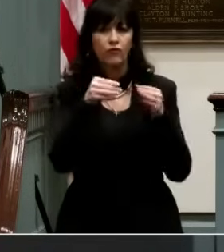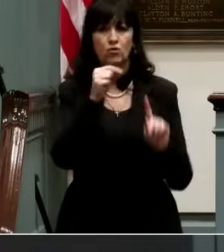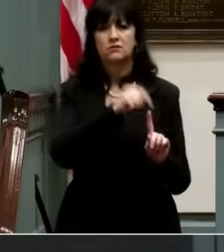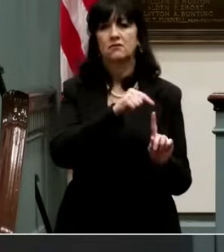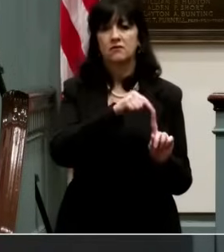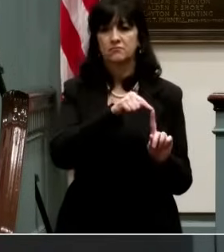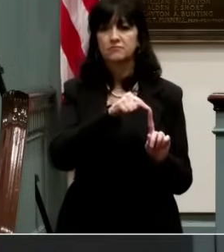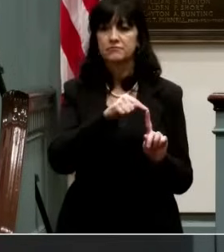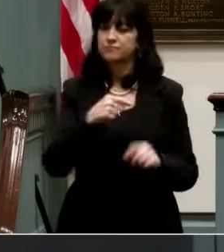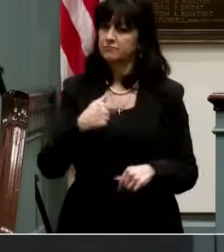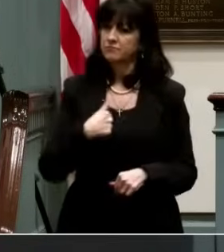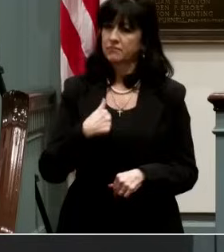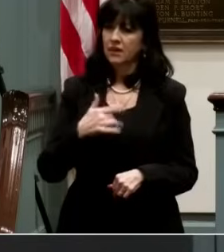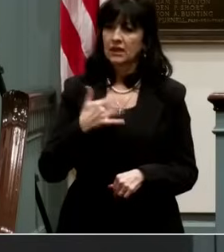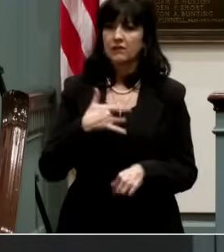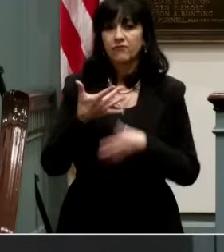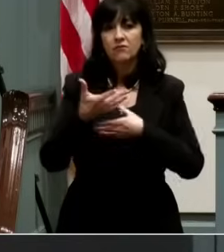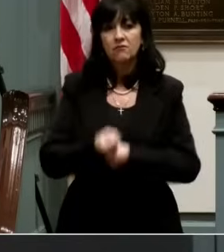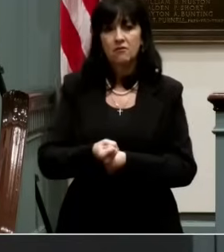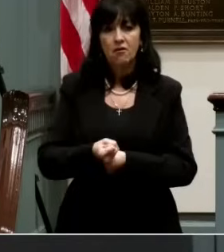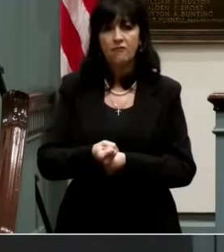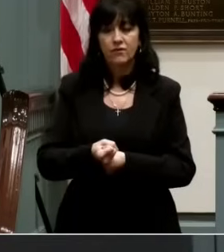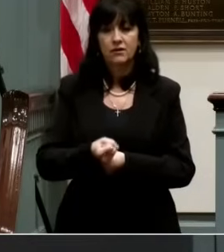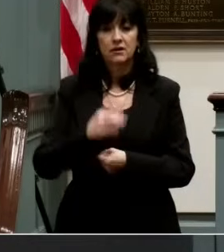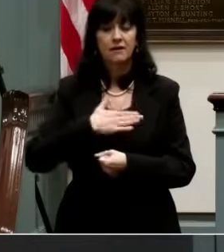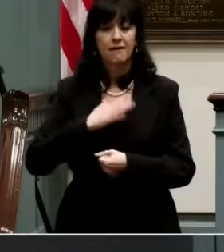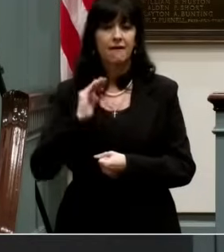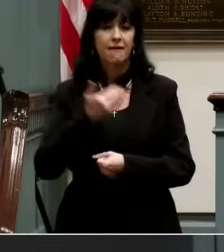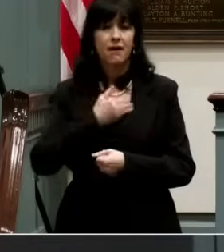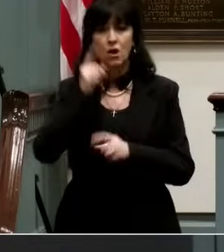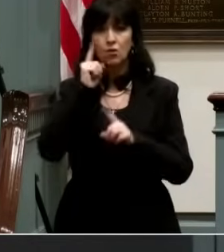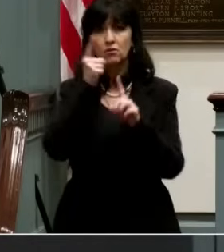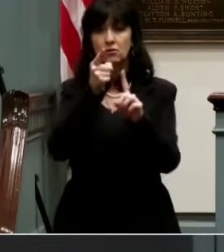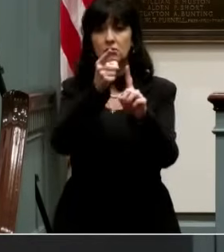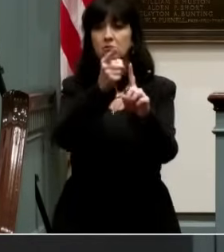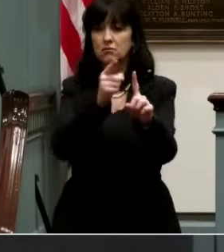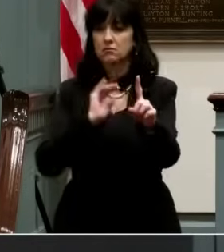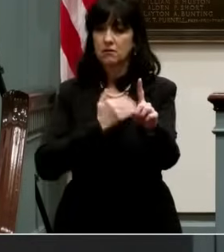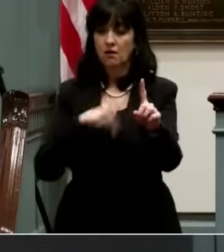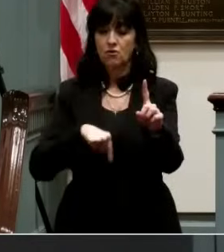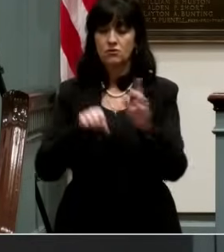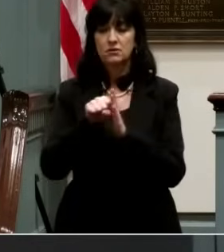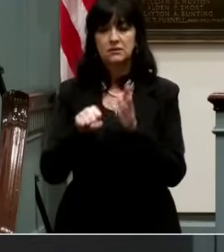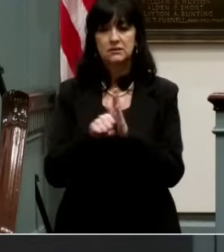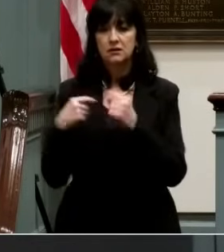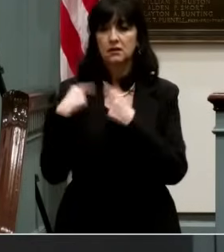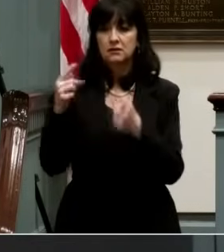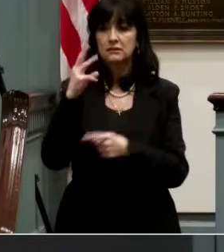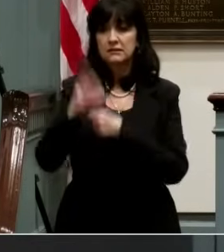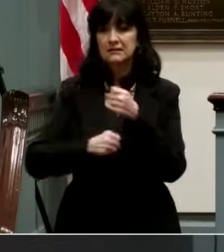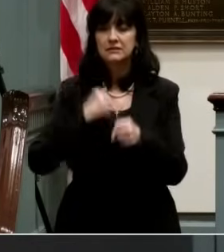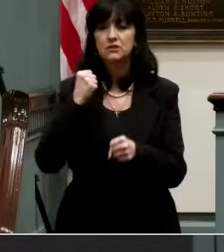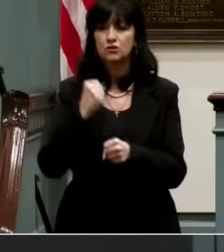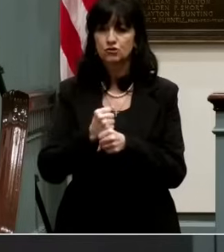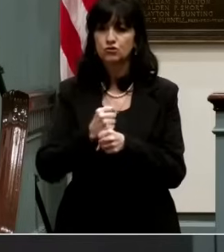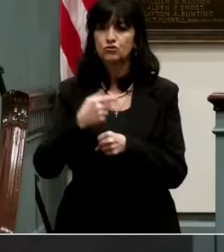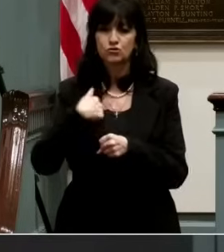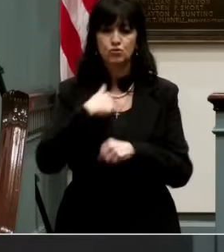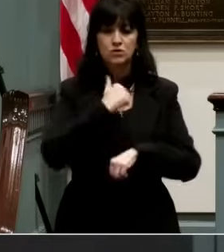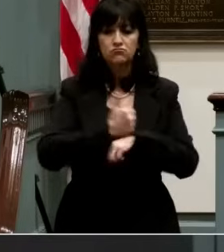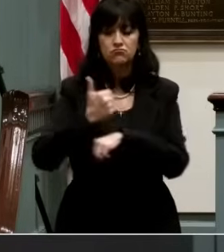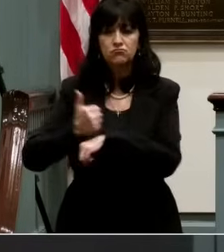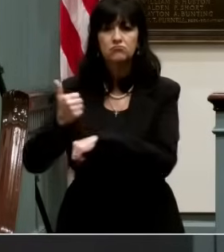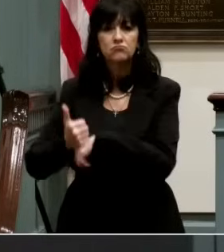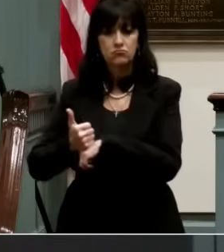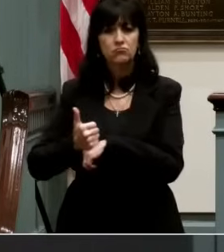confident about where we're headed as a state. Working together over the past 6 years, we've taken steps to lay a strong